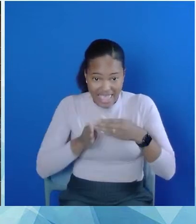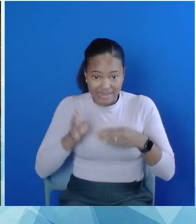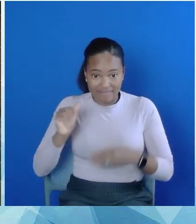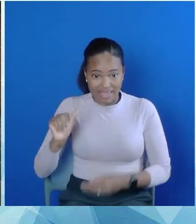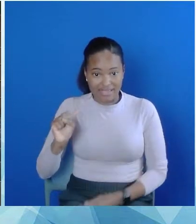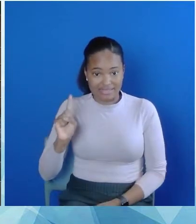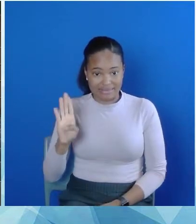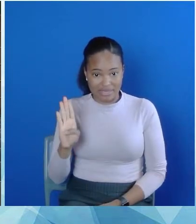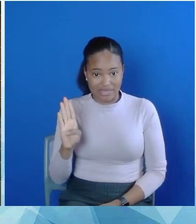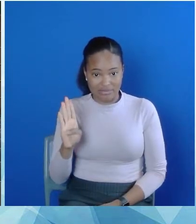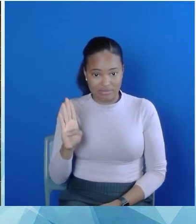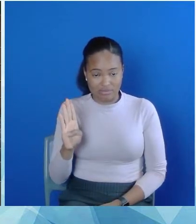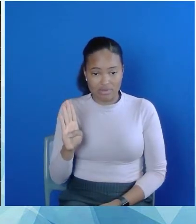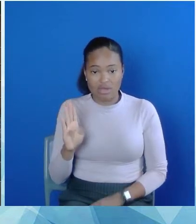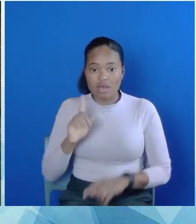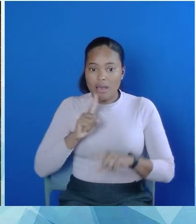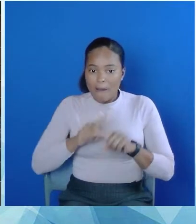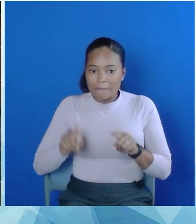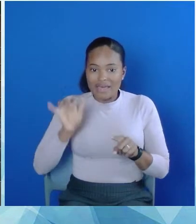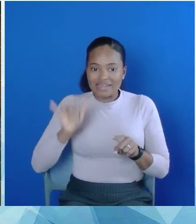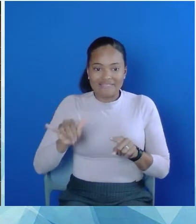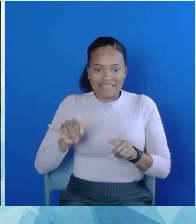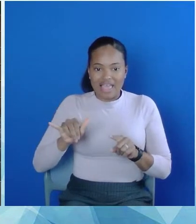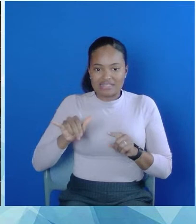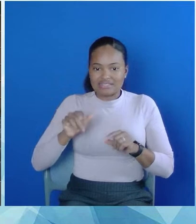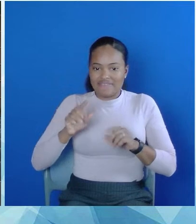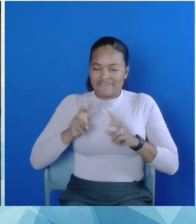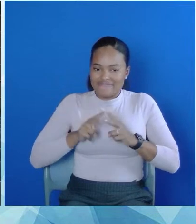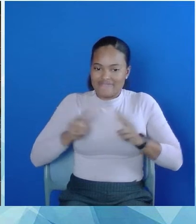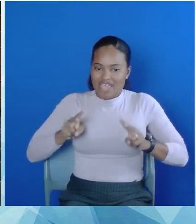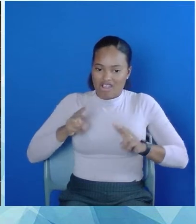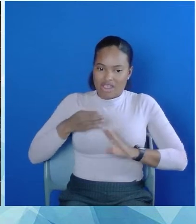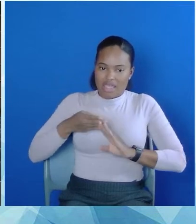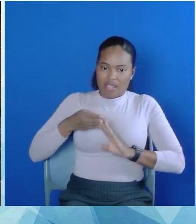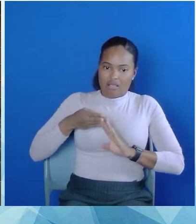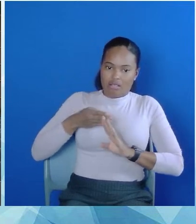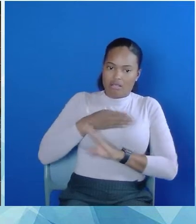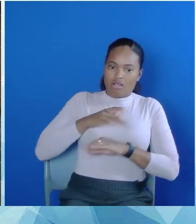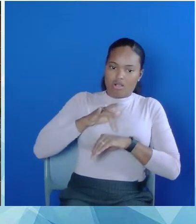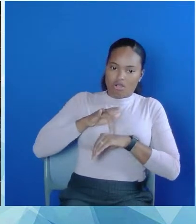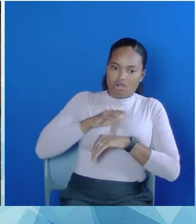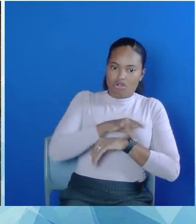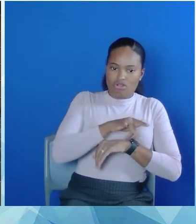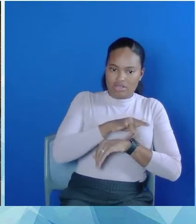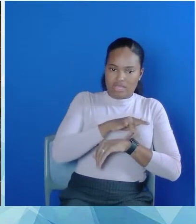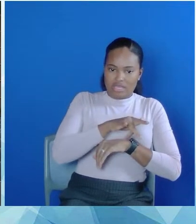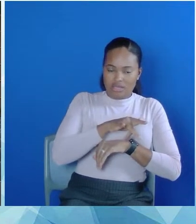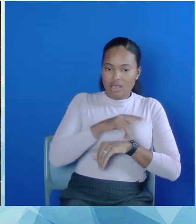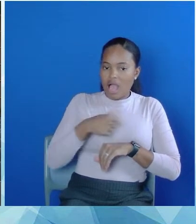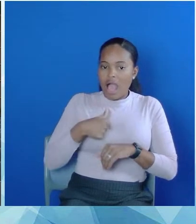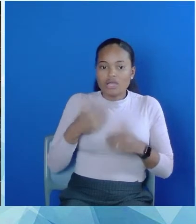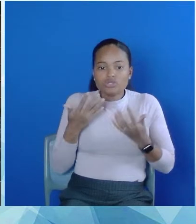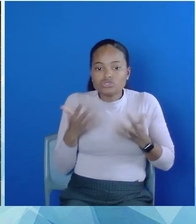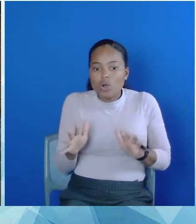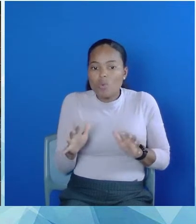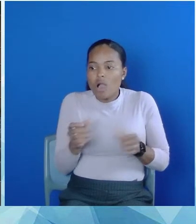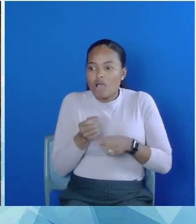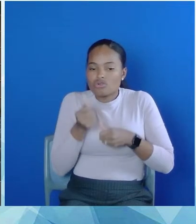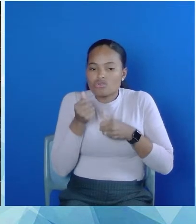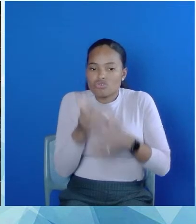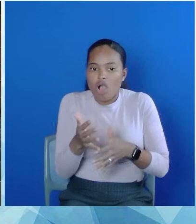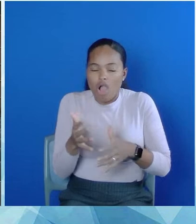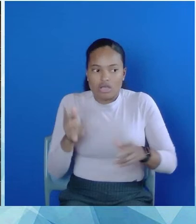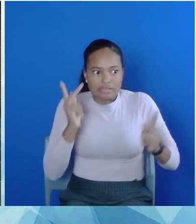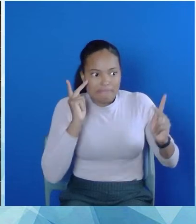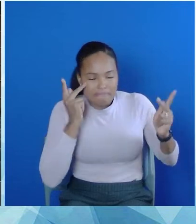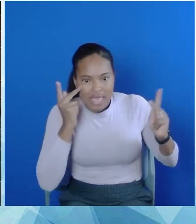But it's very premature. I don't want to cause a panic, but I do